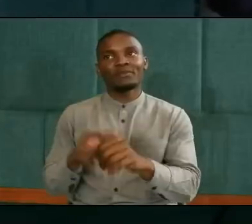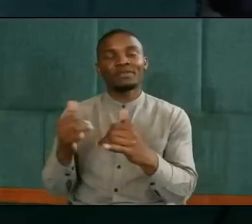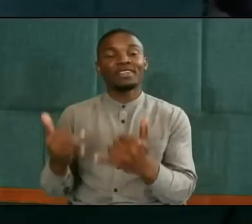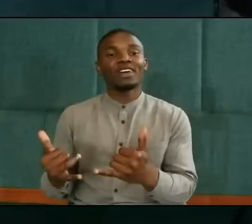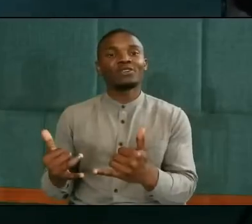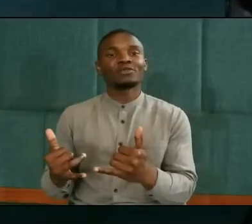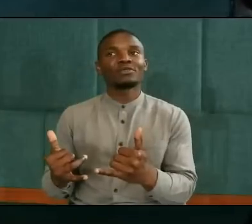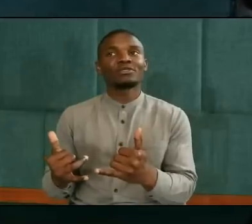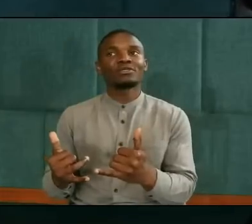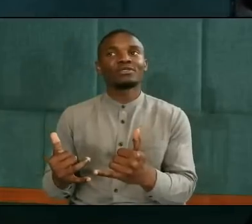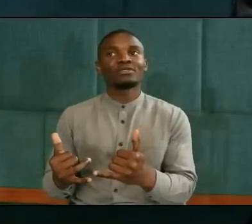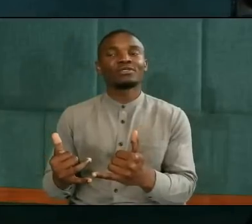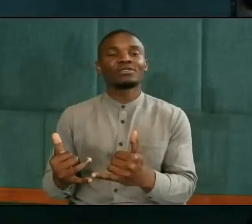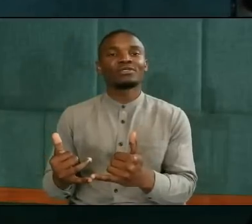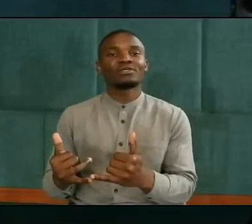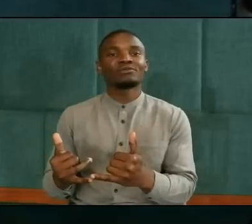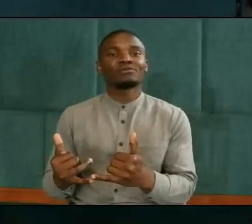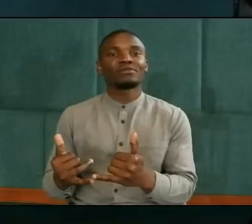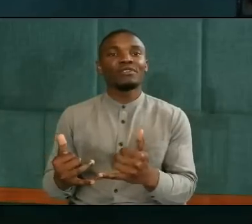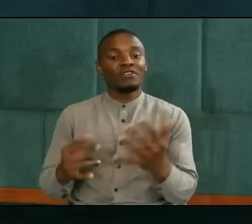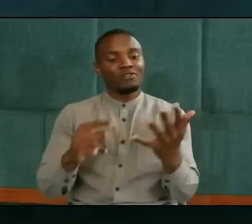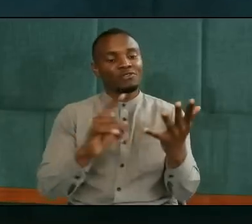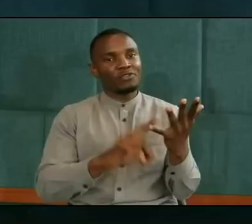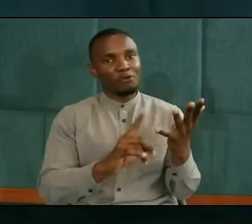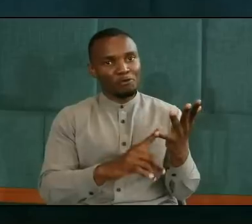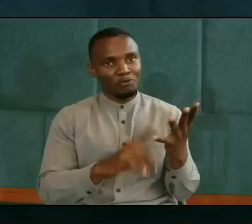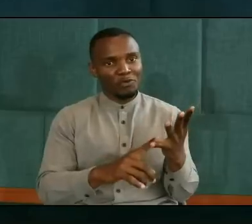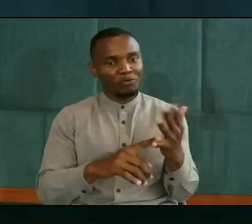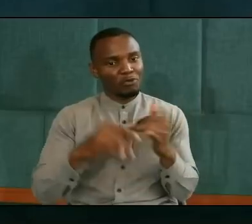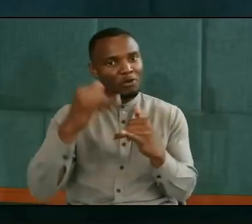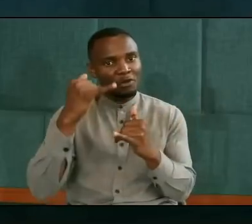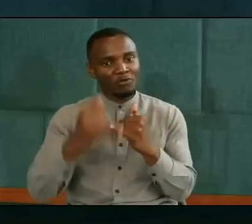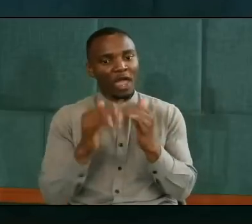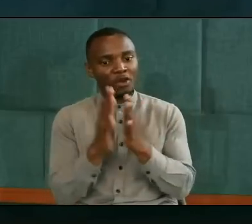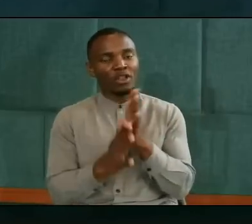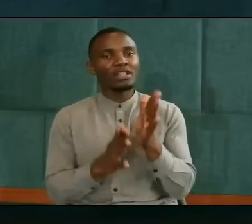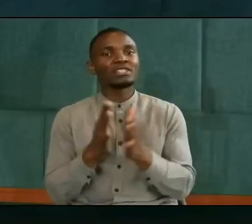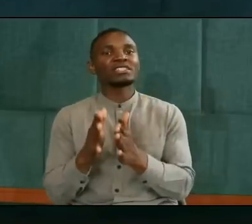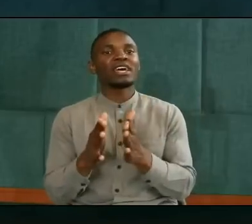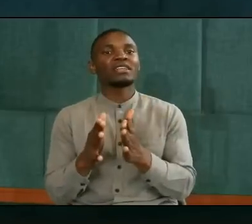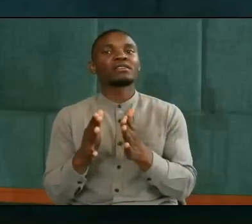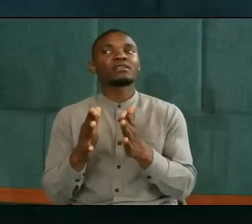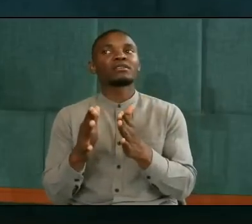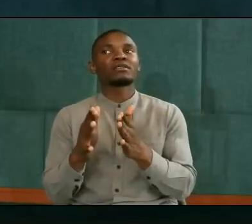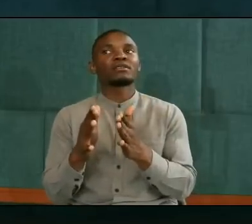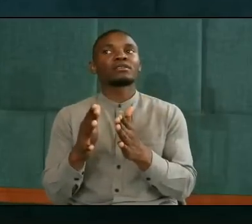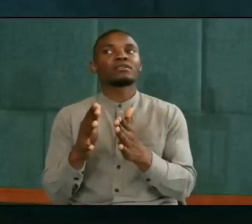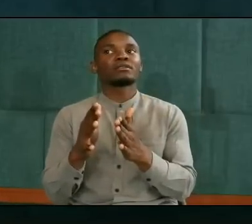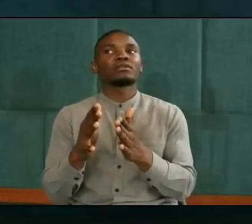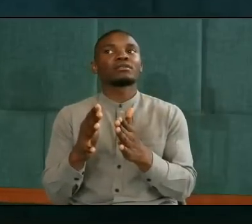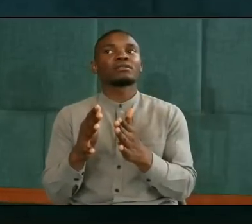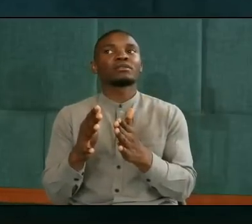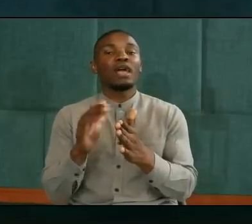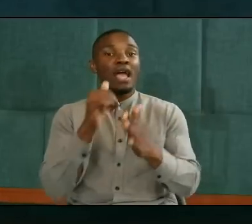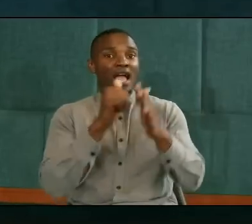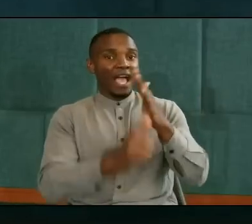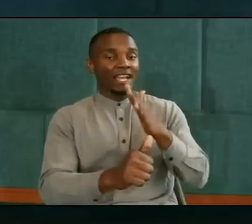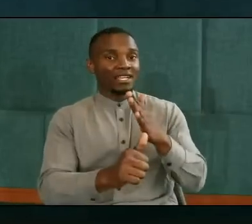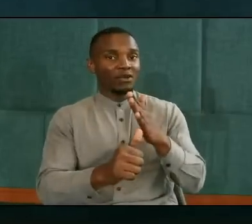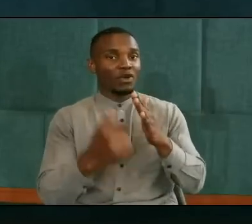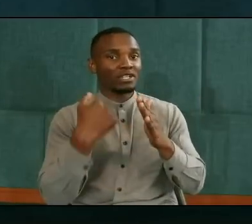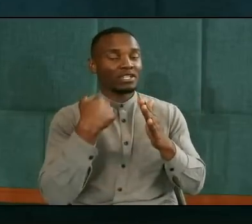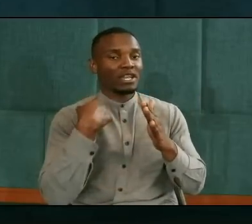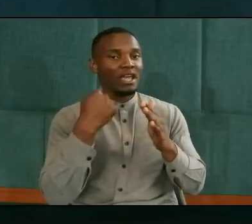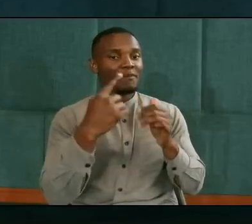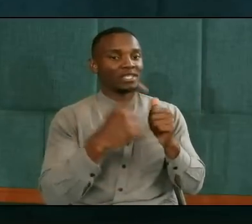any moment now, the fifth and final sign under seal number 6